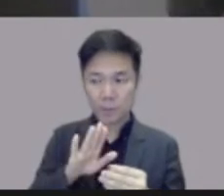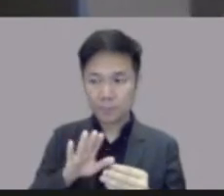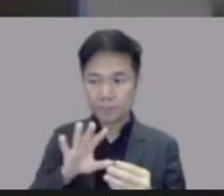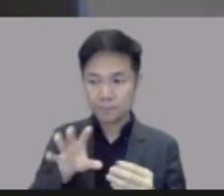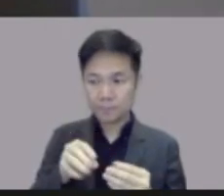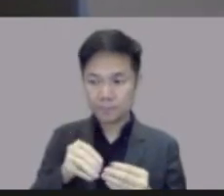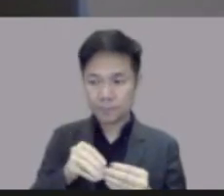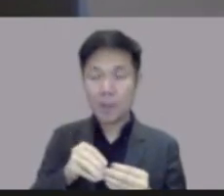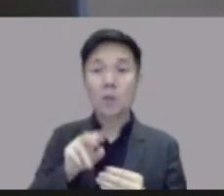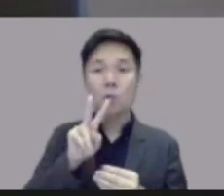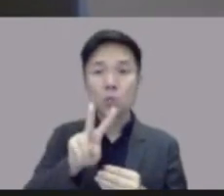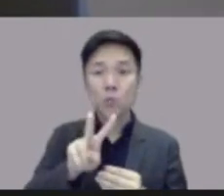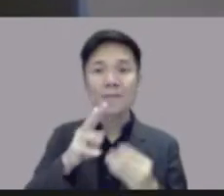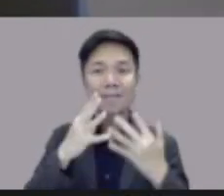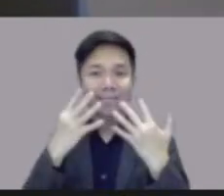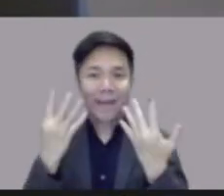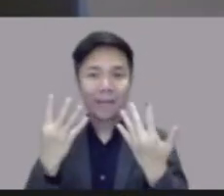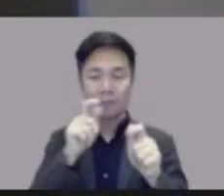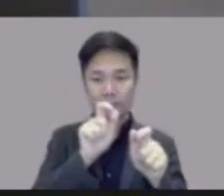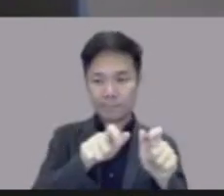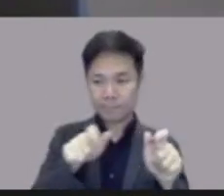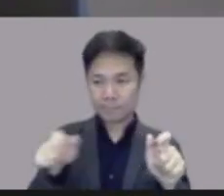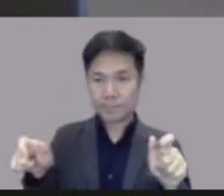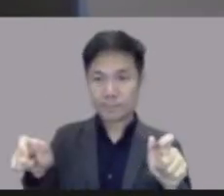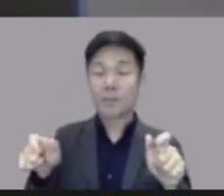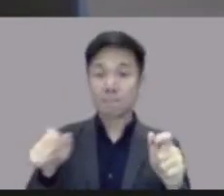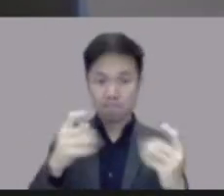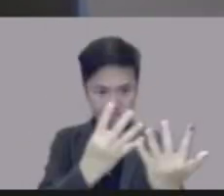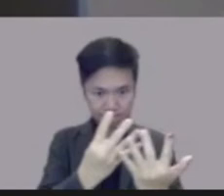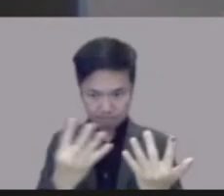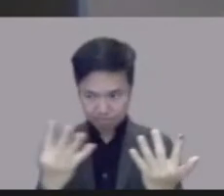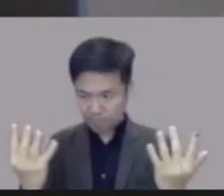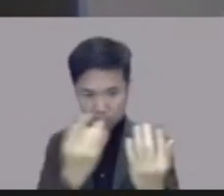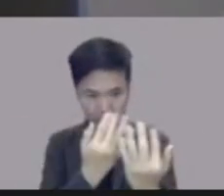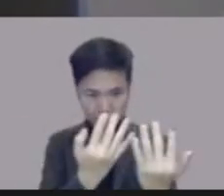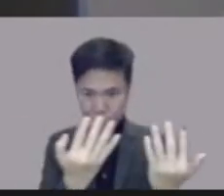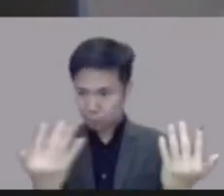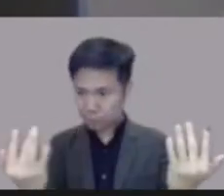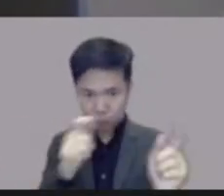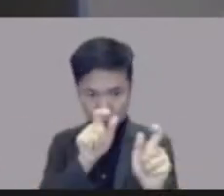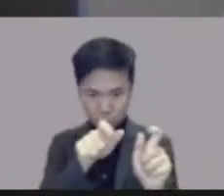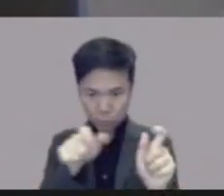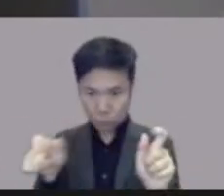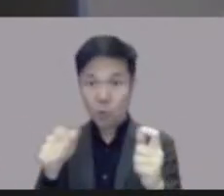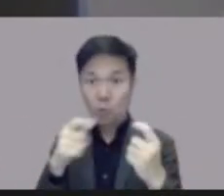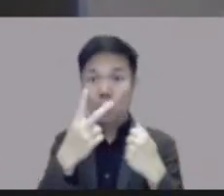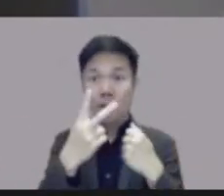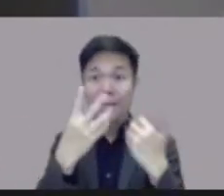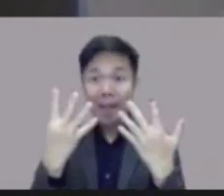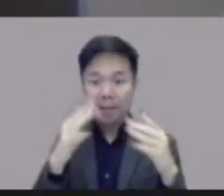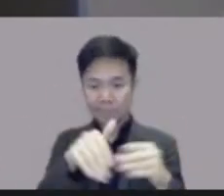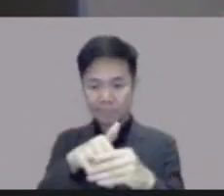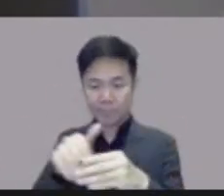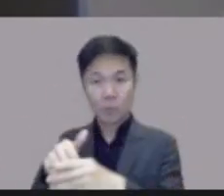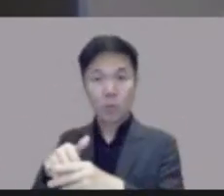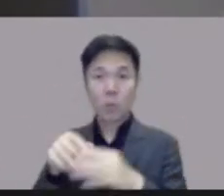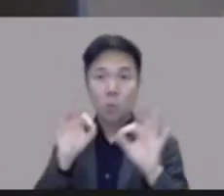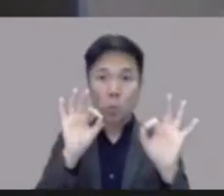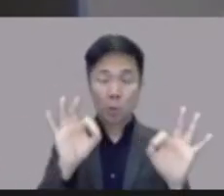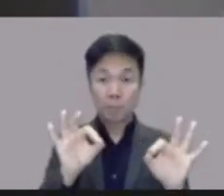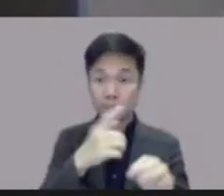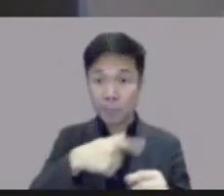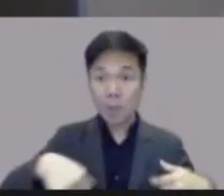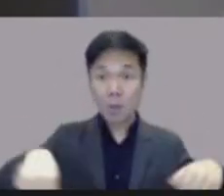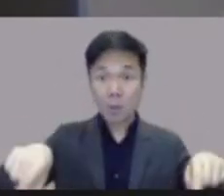29 member states and found them to be in order may I take it that it is the wish of the committee